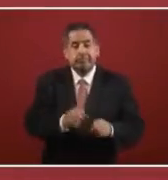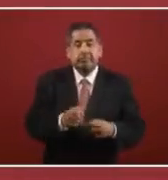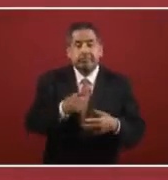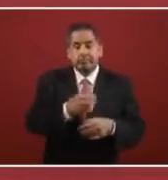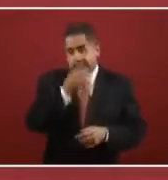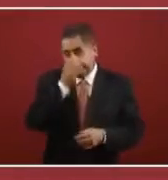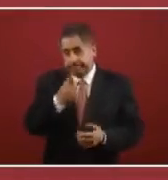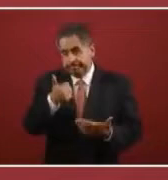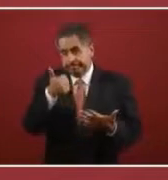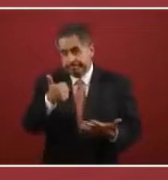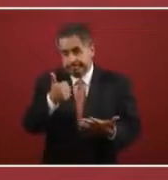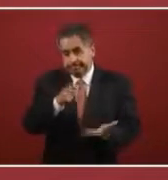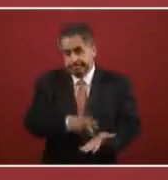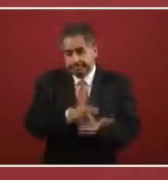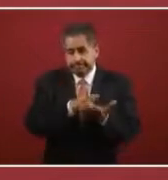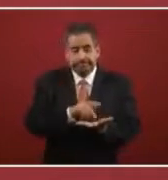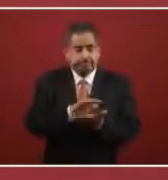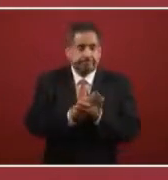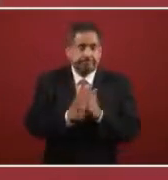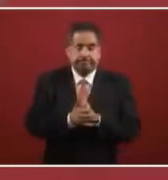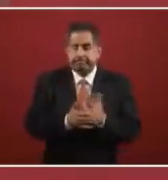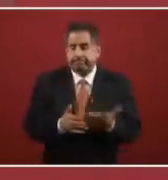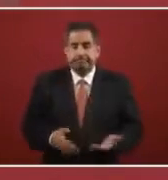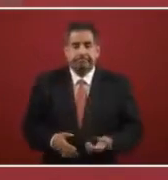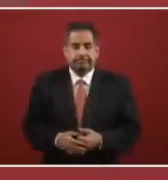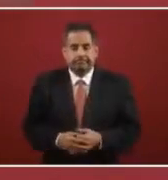16%, it's only enough for 6 kilos.